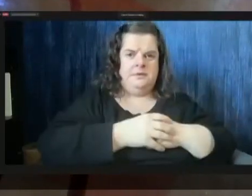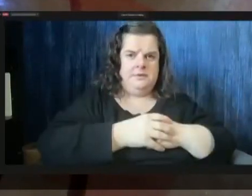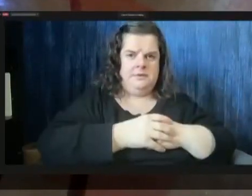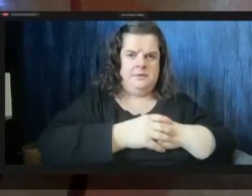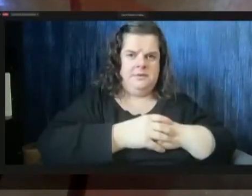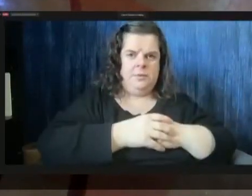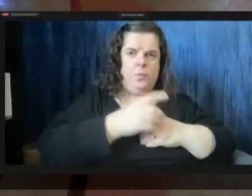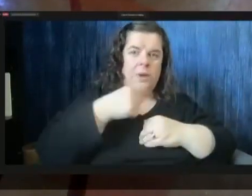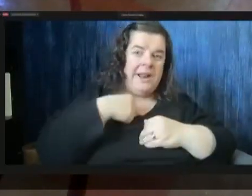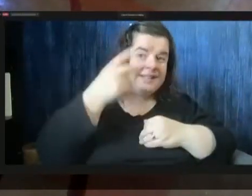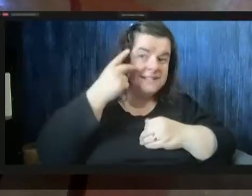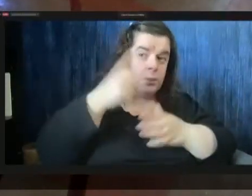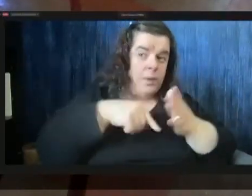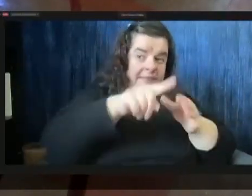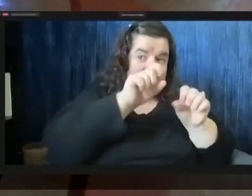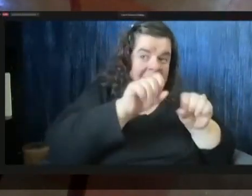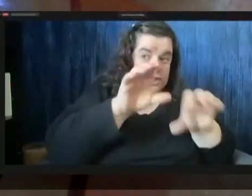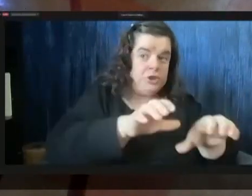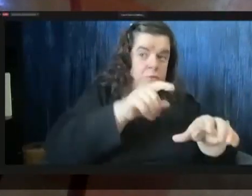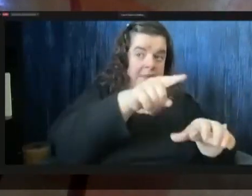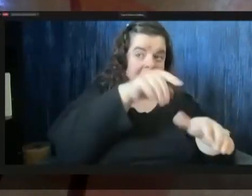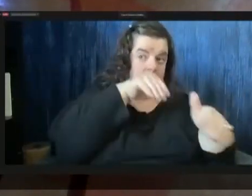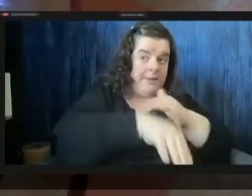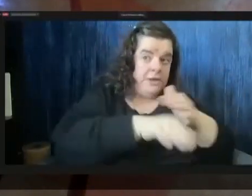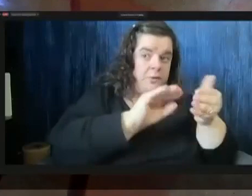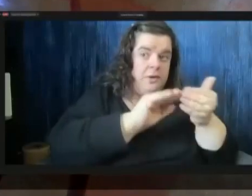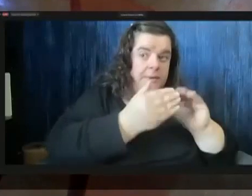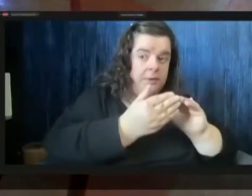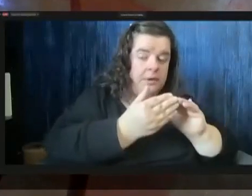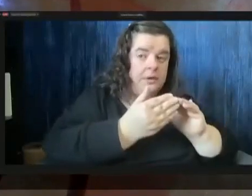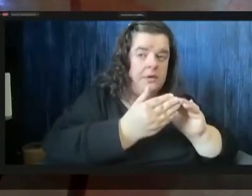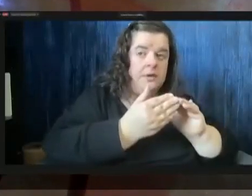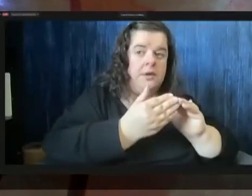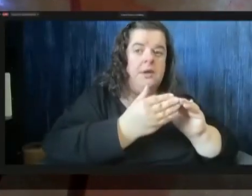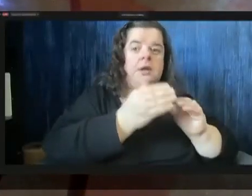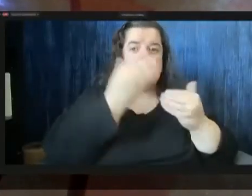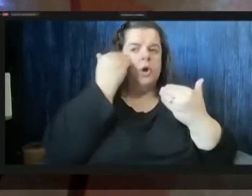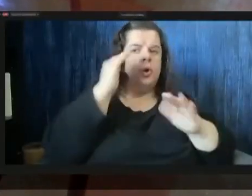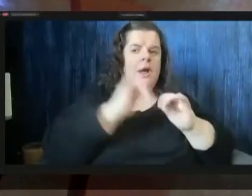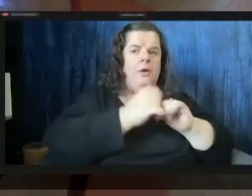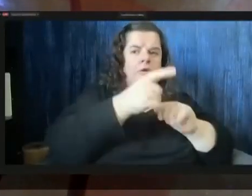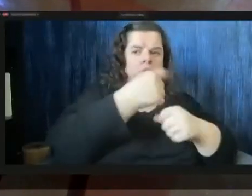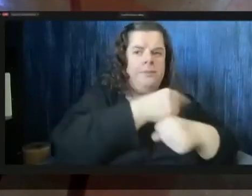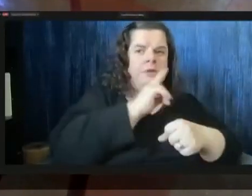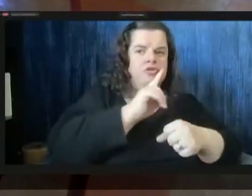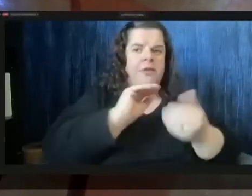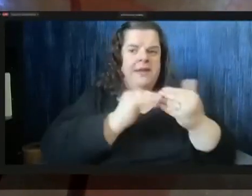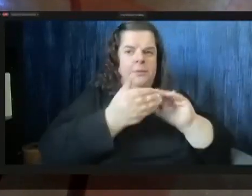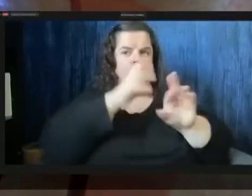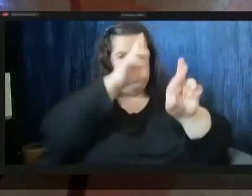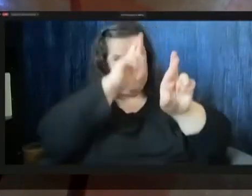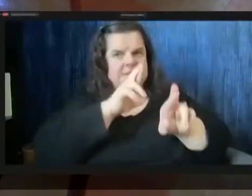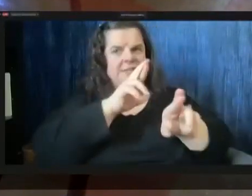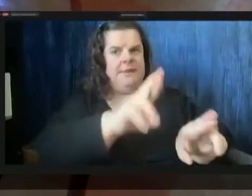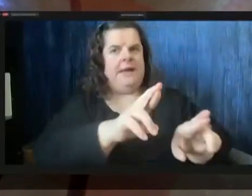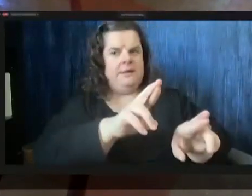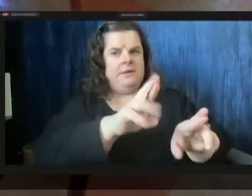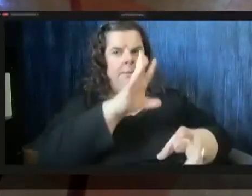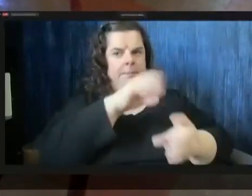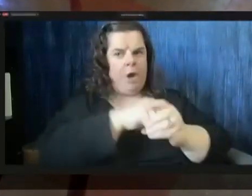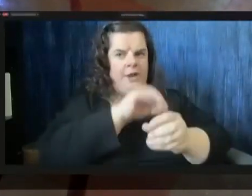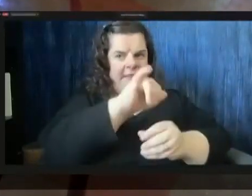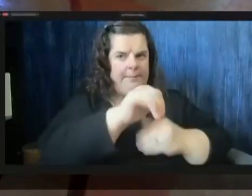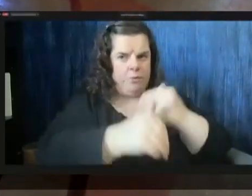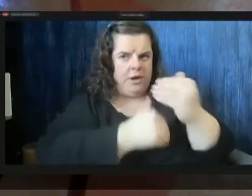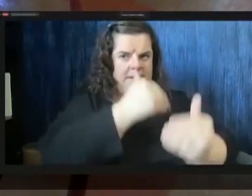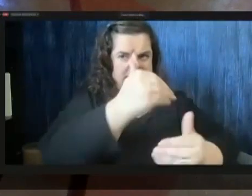see what they can do when they come into a community, what developers can do, I don't know how you make sure that the community is respected and part of the process. At